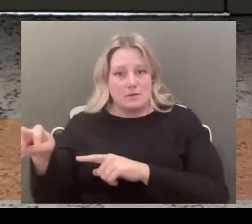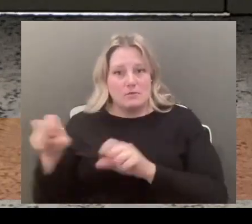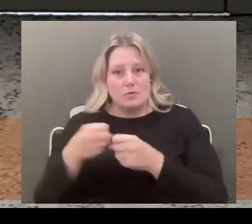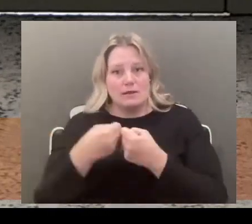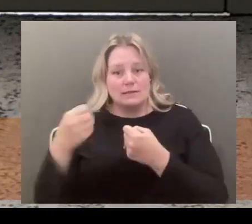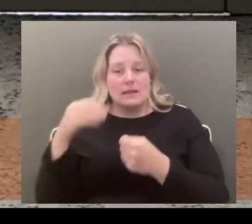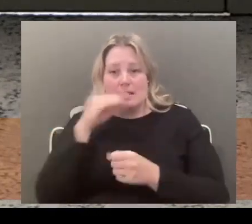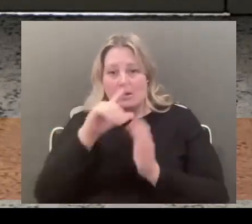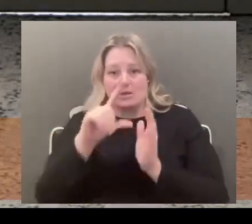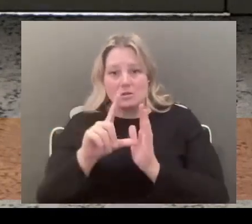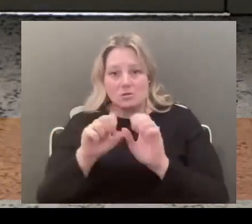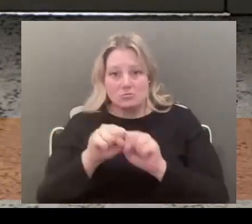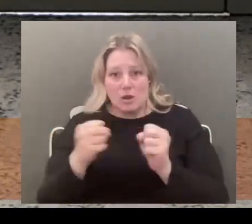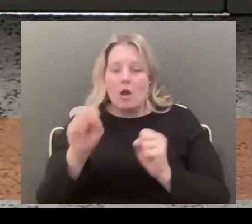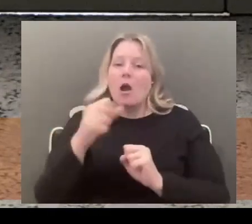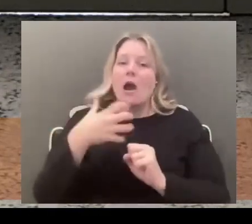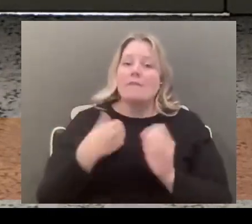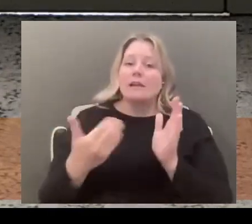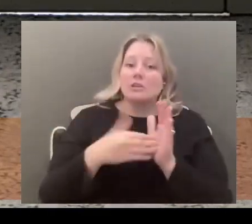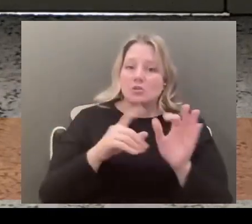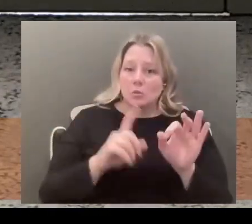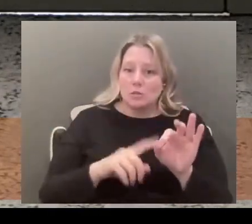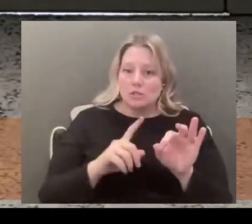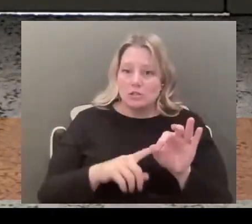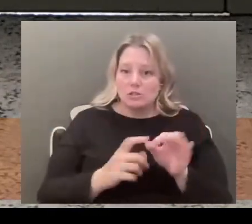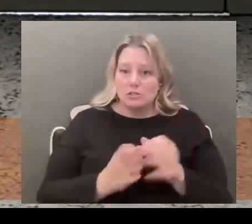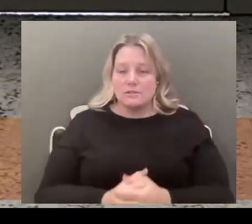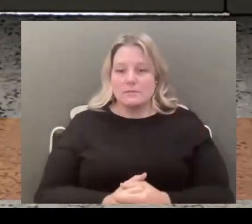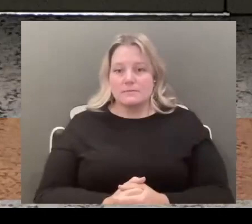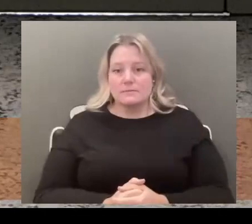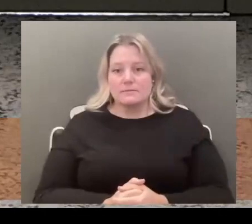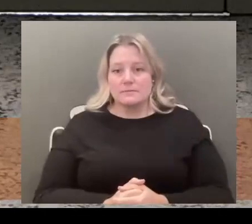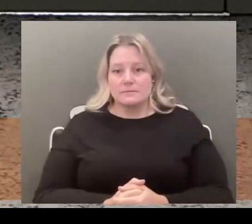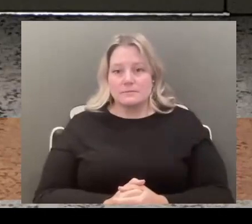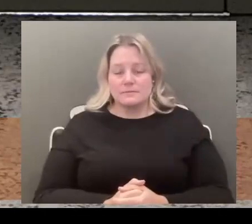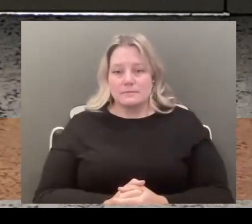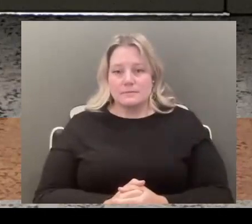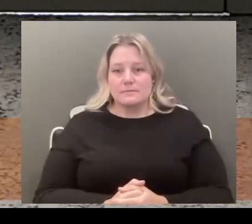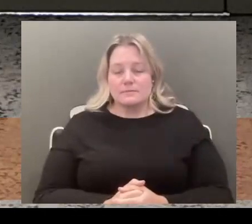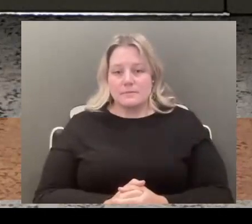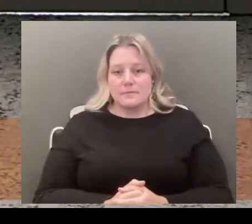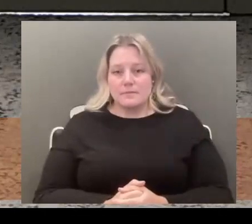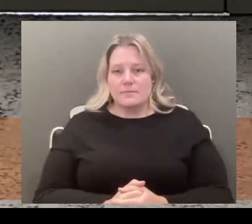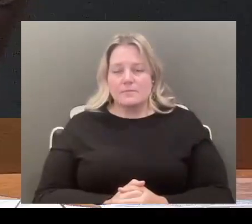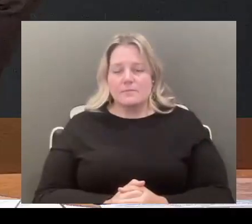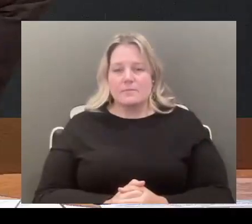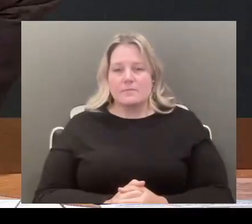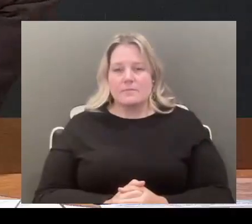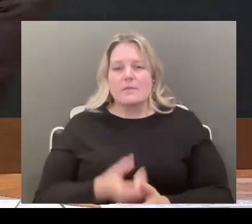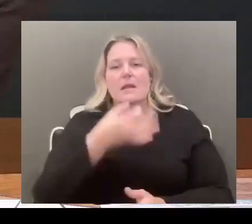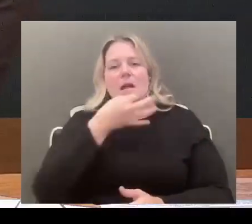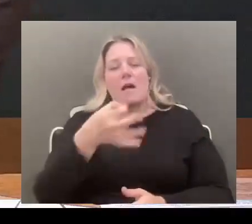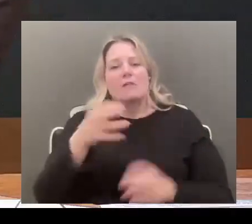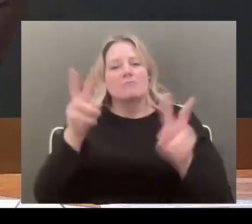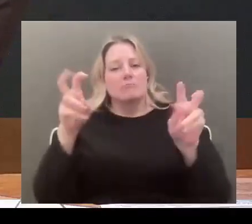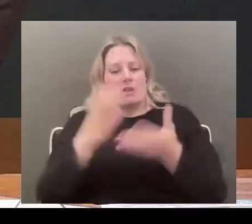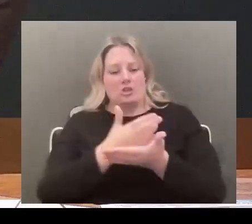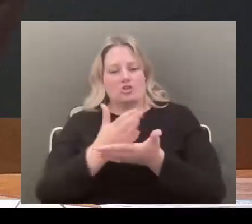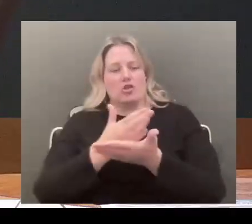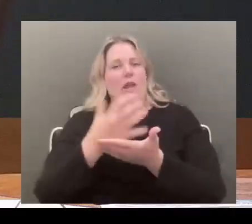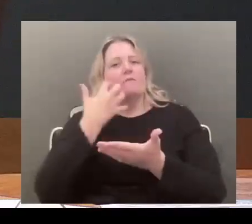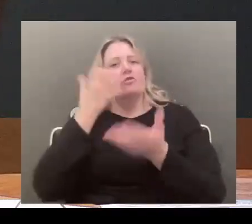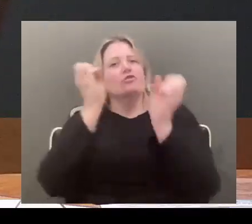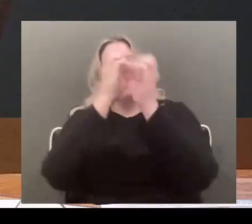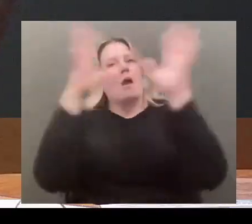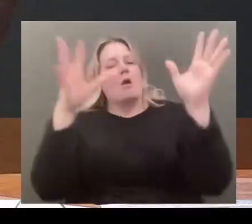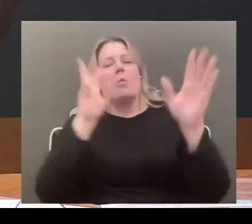questions. Sorry, Commissioner. Minister, what does a shared future look like in your view? So you've talked about